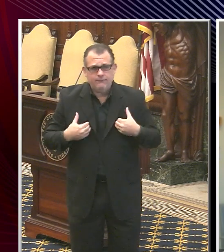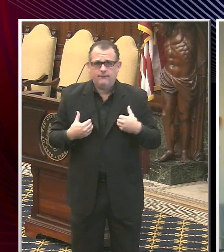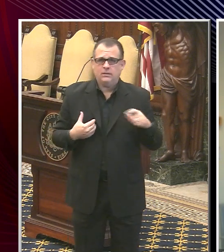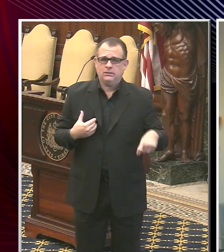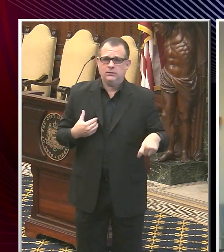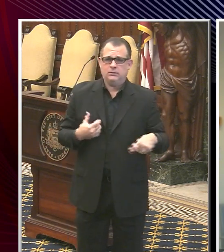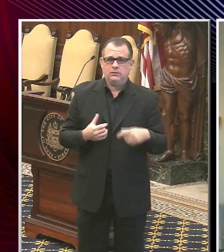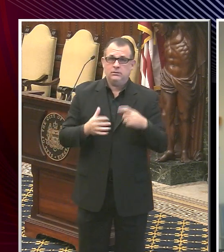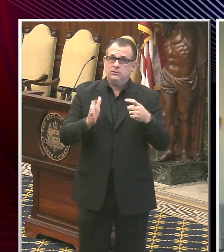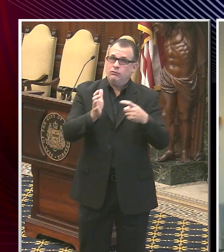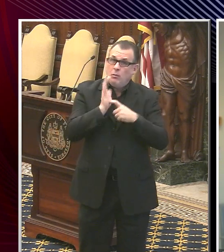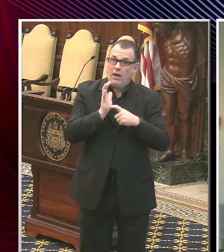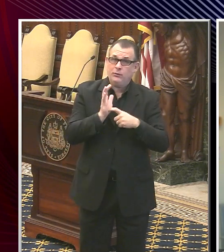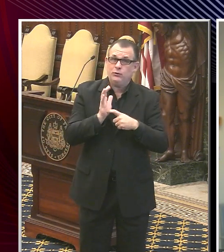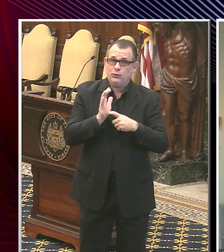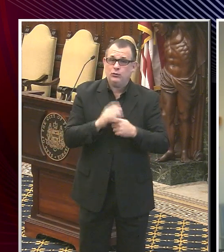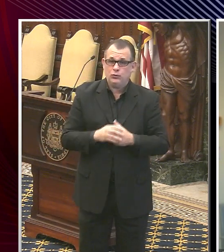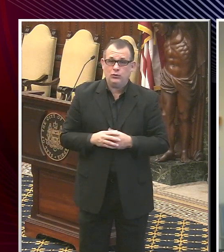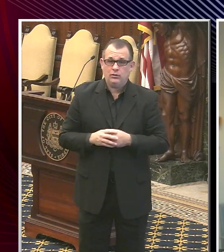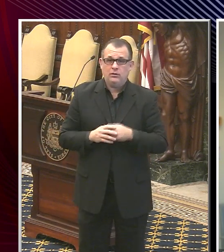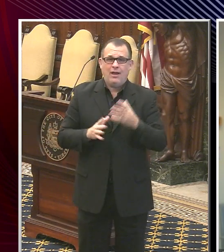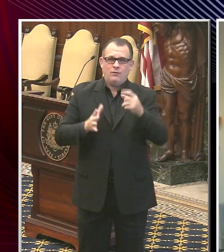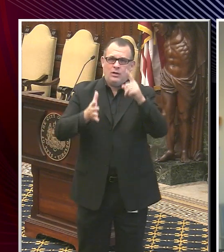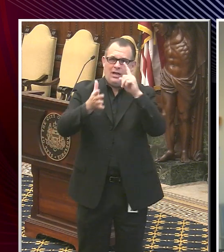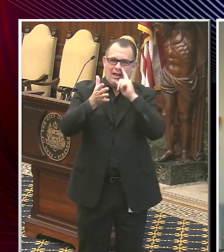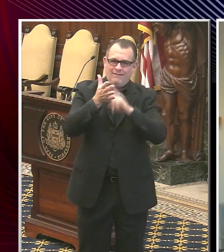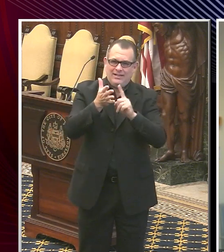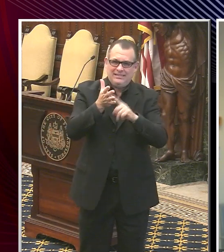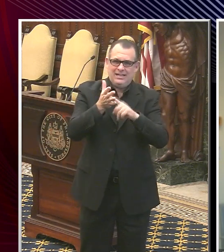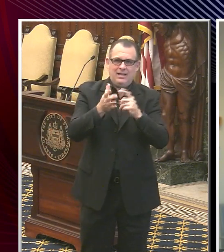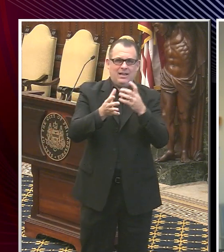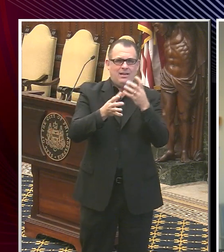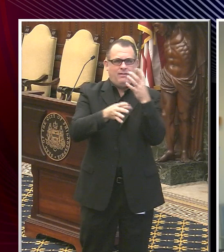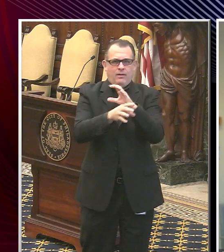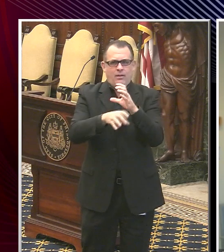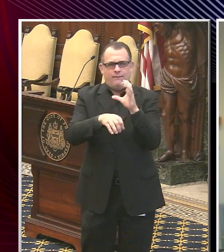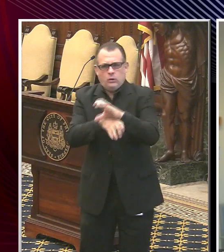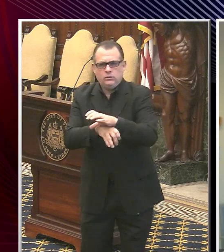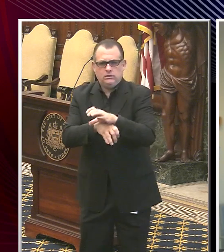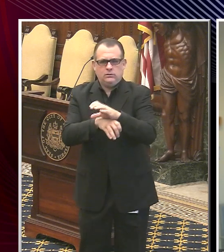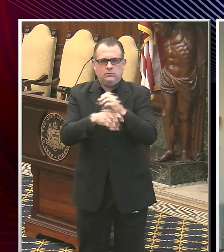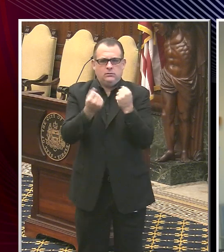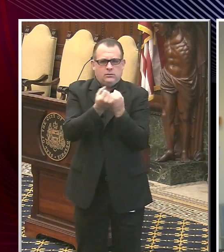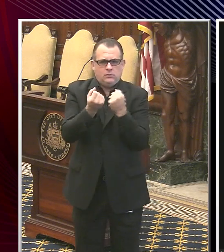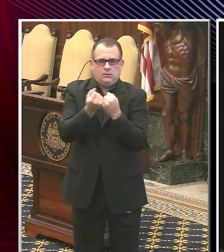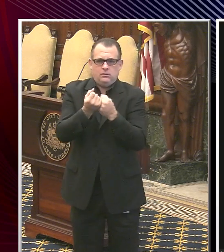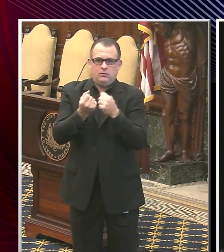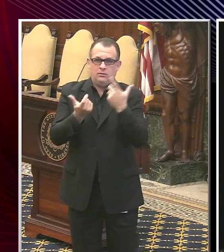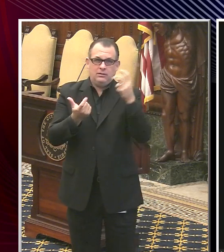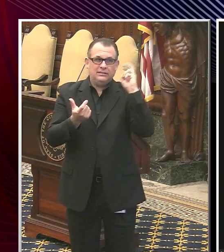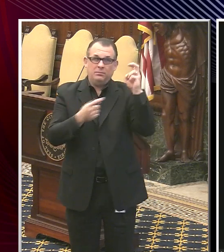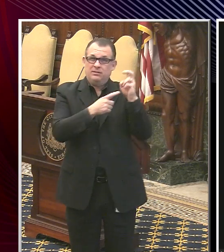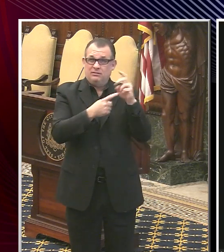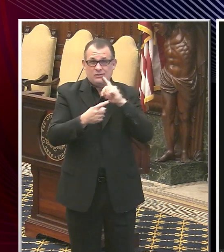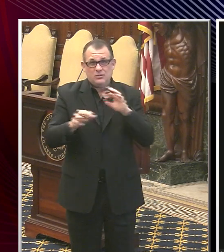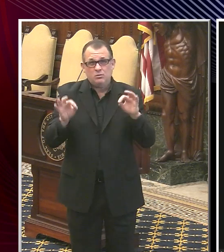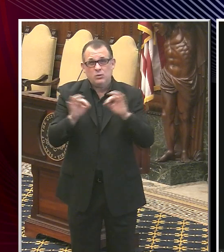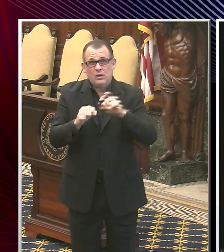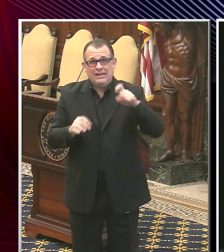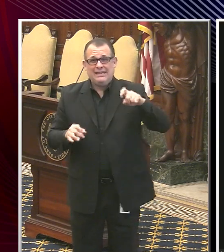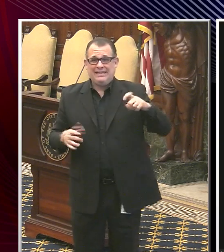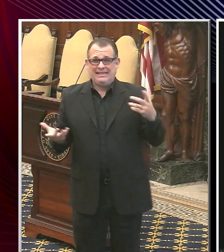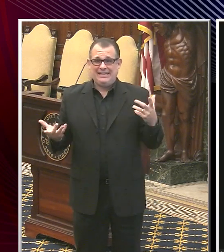have to figure out the enforcement on that. But public transportation is essential, so we're not going to prohibit that. And how do